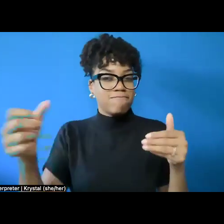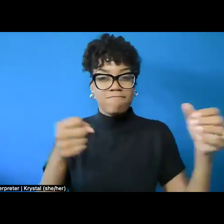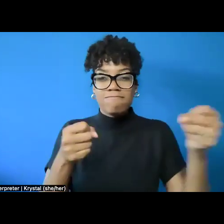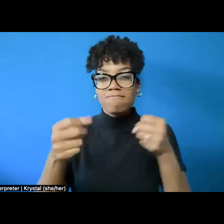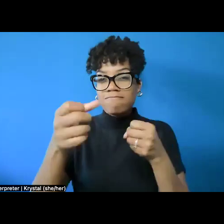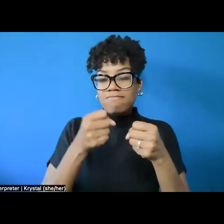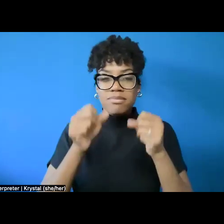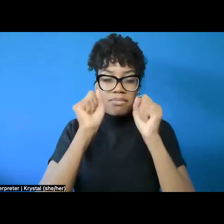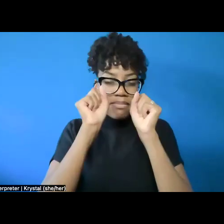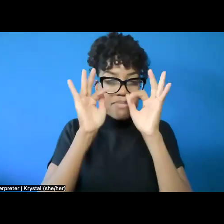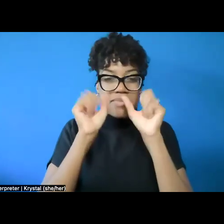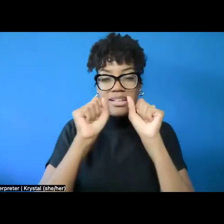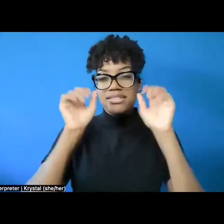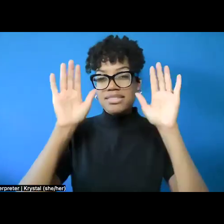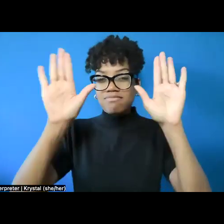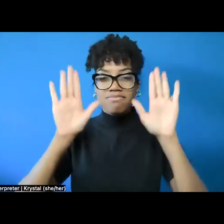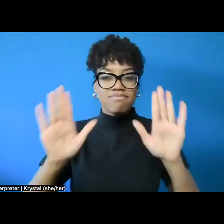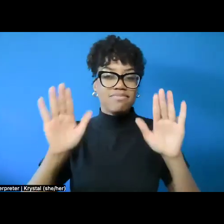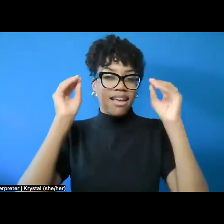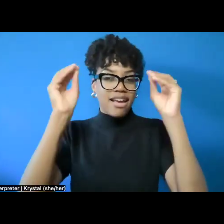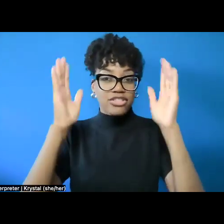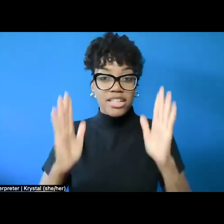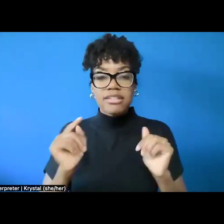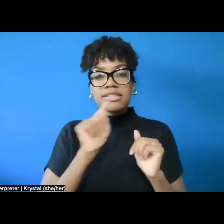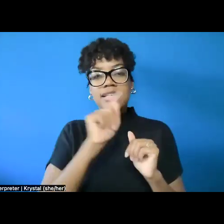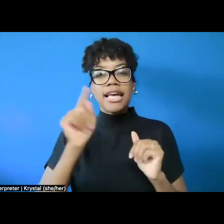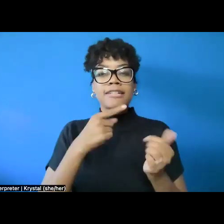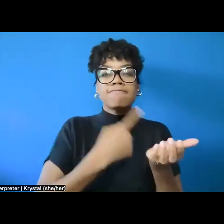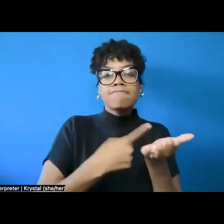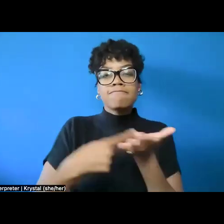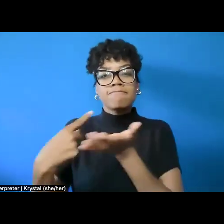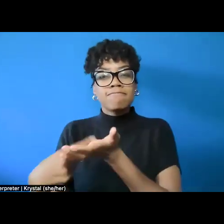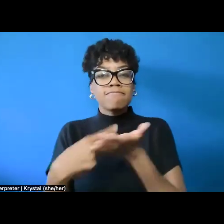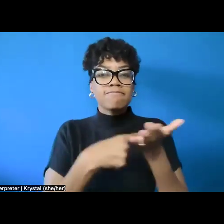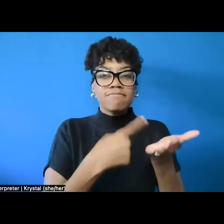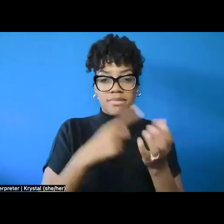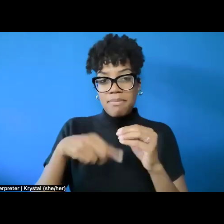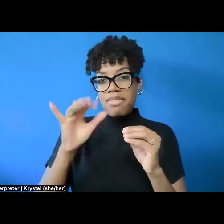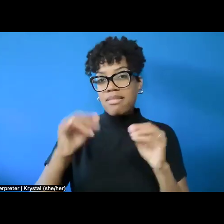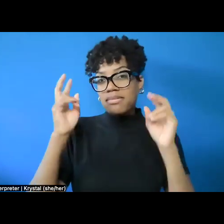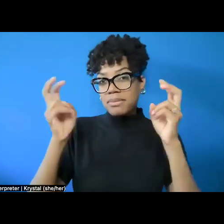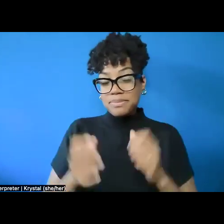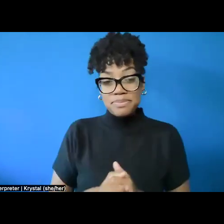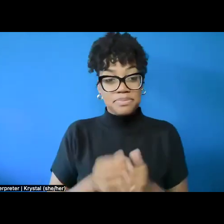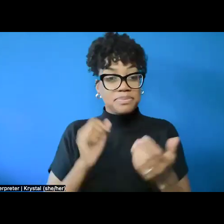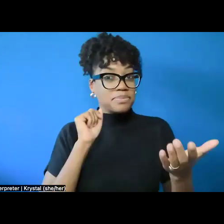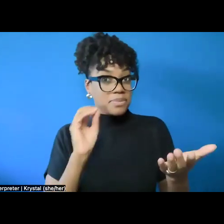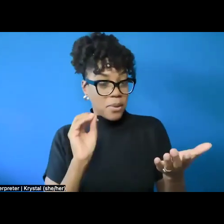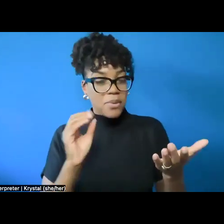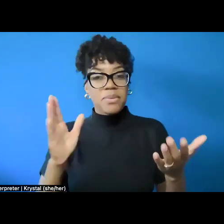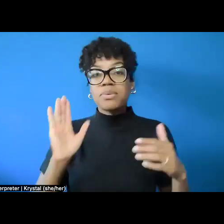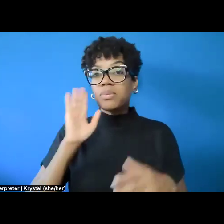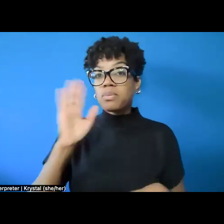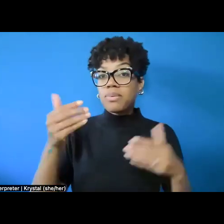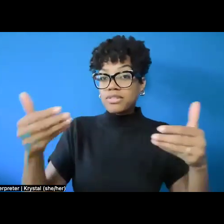incredible educators, and it's really amazing to be able to discuss this with them. So I'm just going to introduce them and